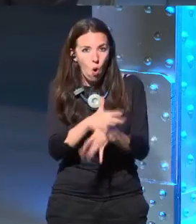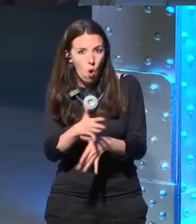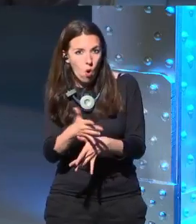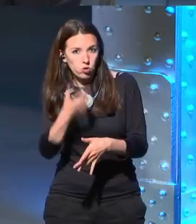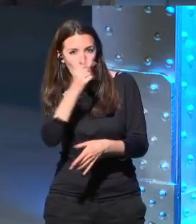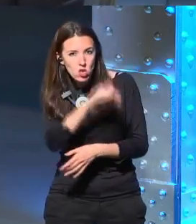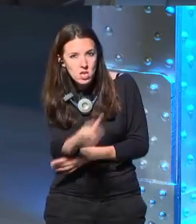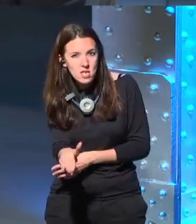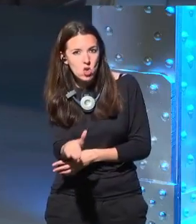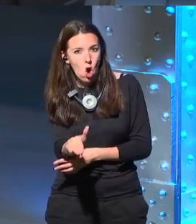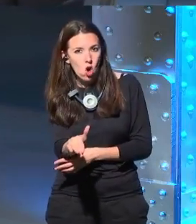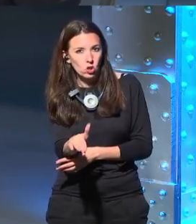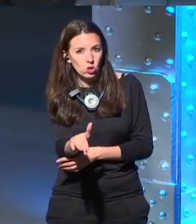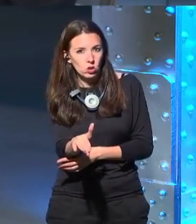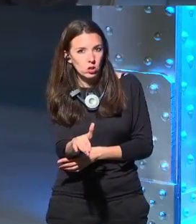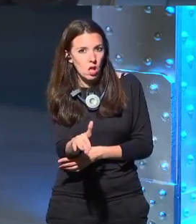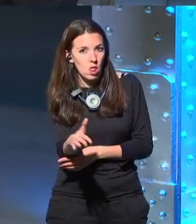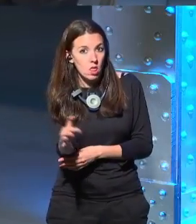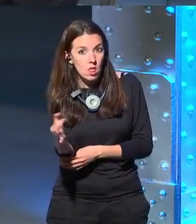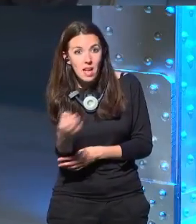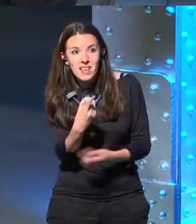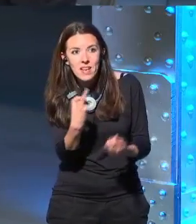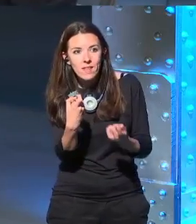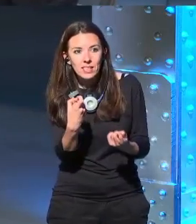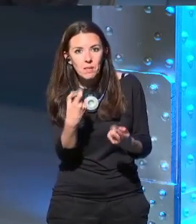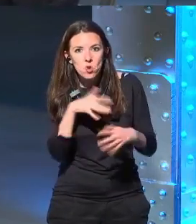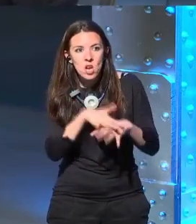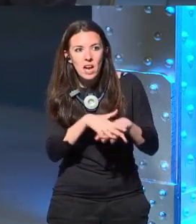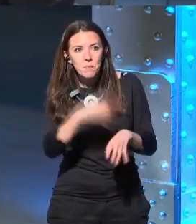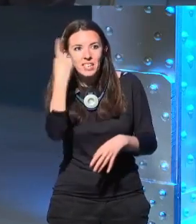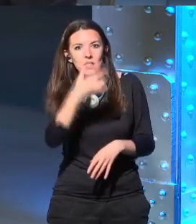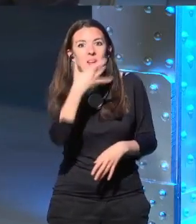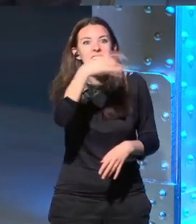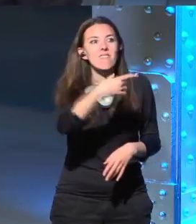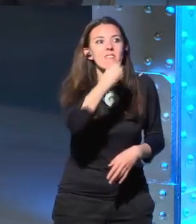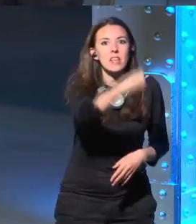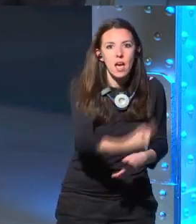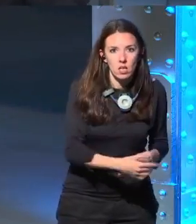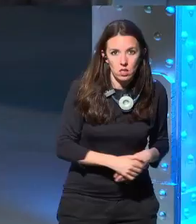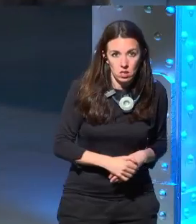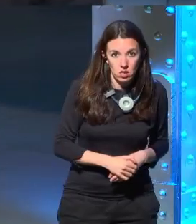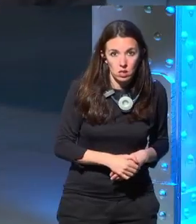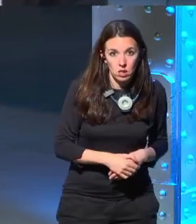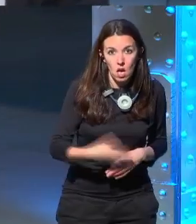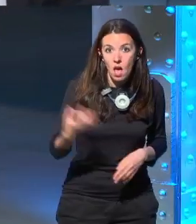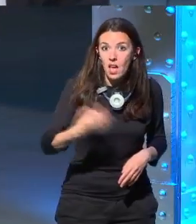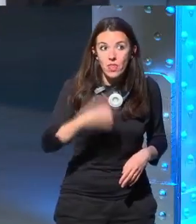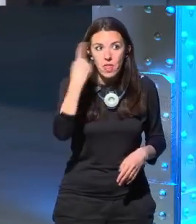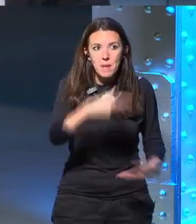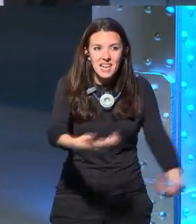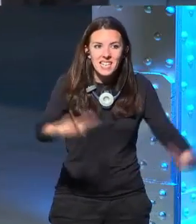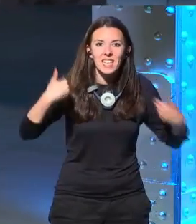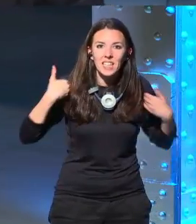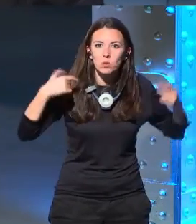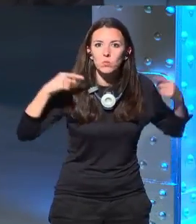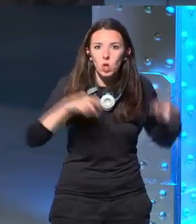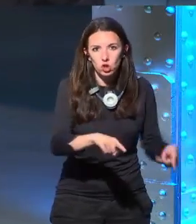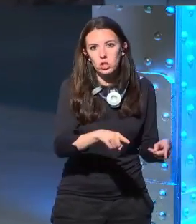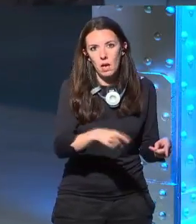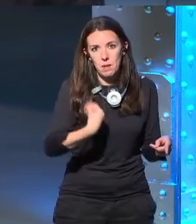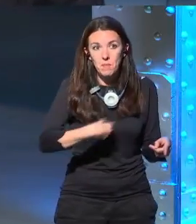we have a network where we can track down who said it and whether they should be responsible. When the first networks